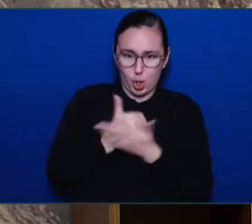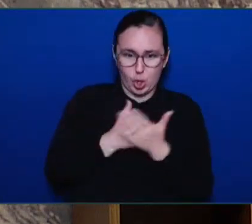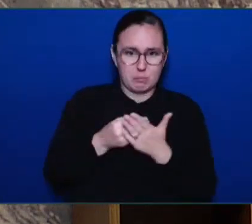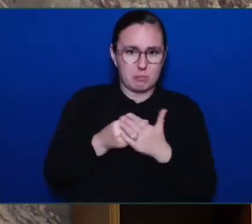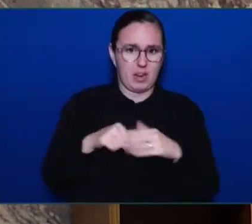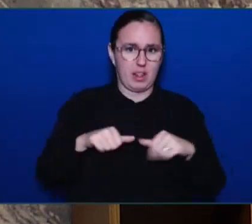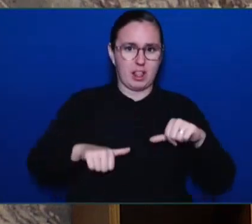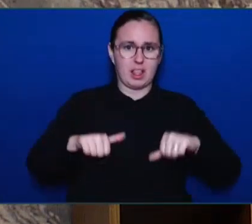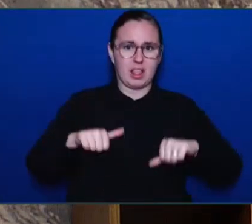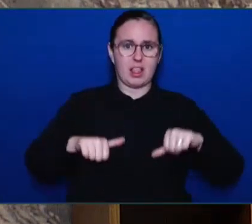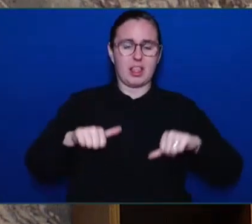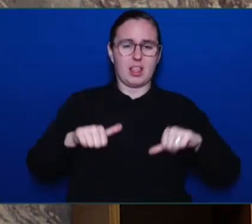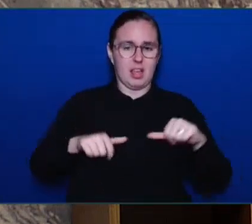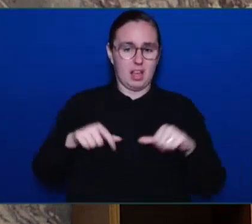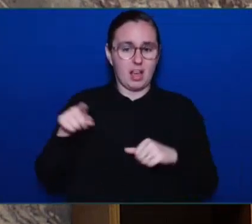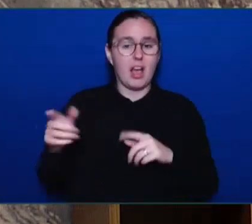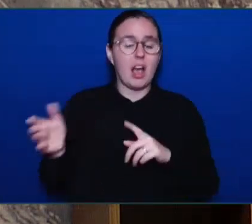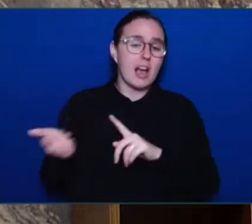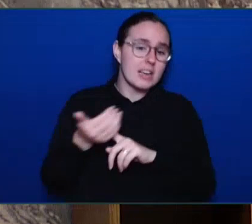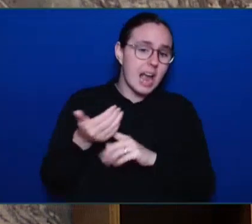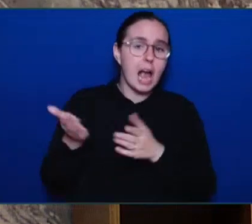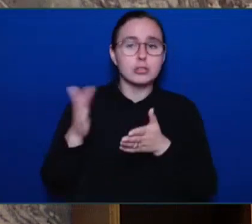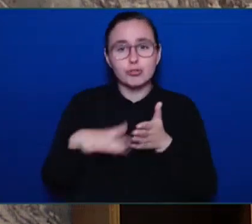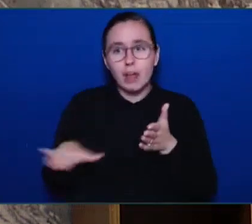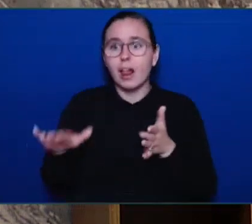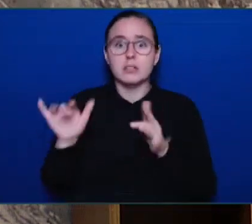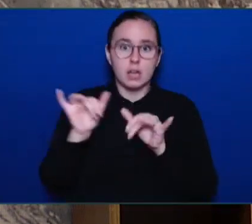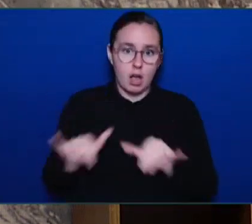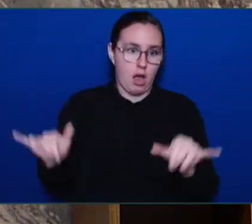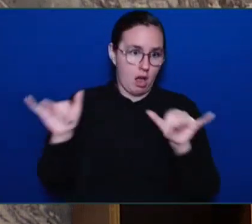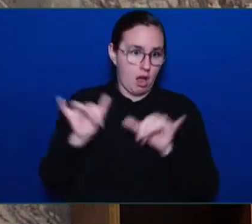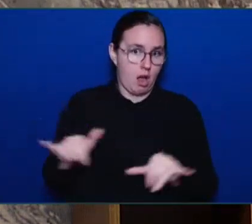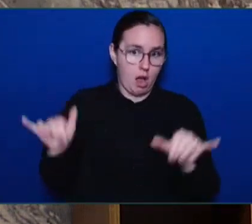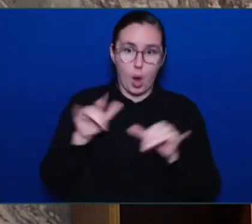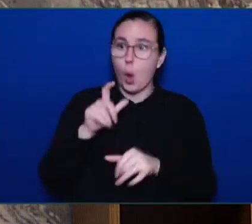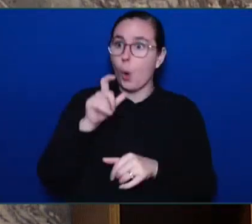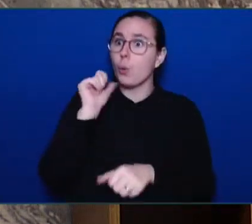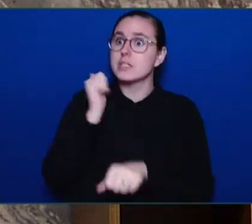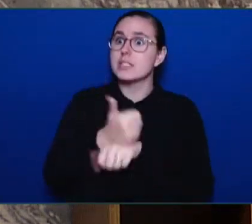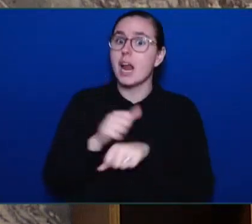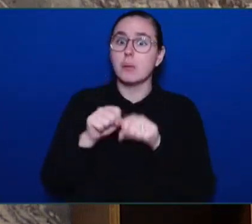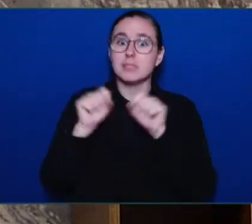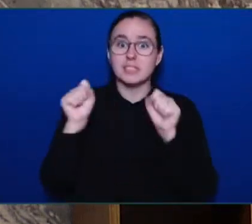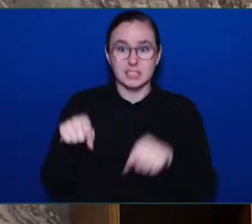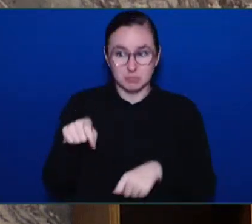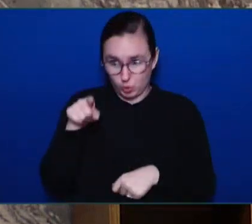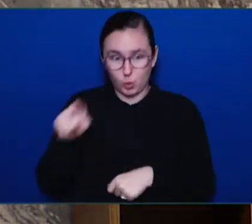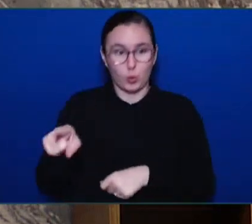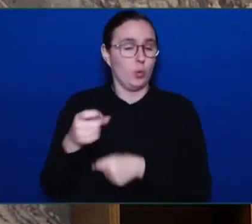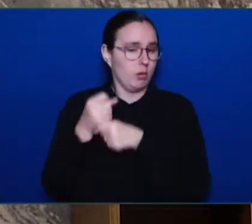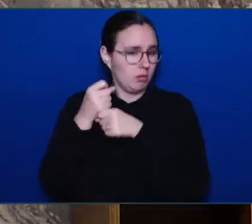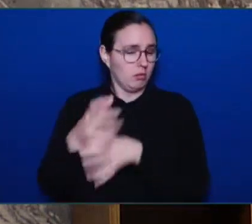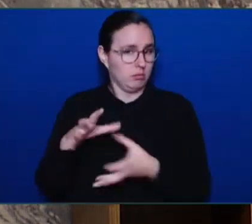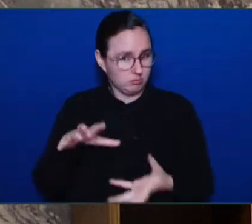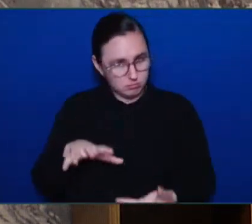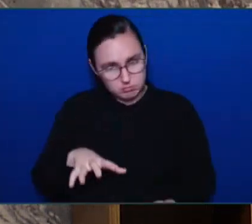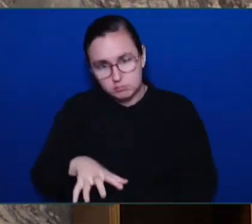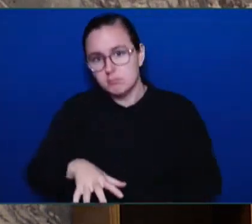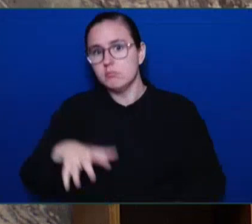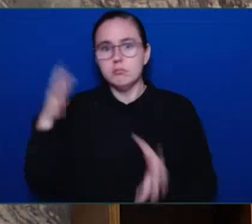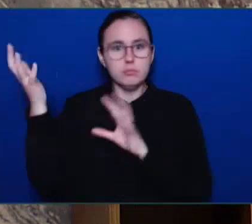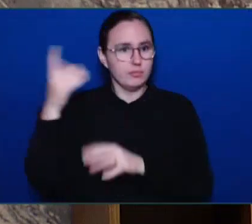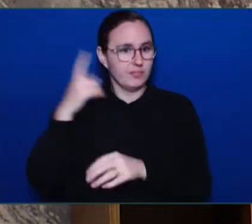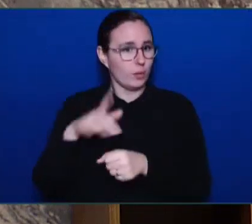causing havoc for local businesses and threatening the safety of their employees and their customers alike. When will the